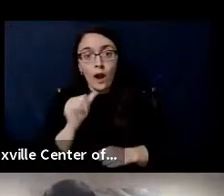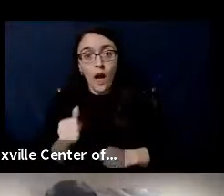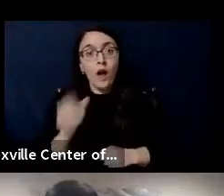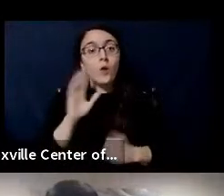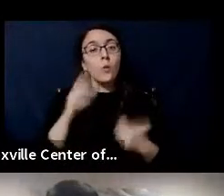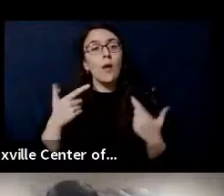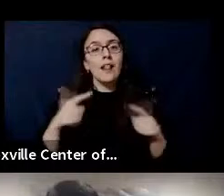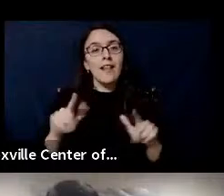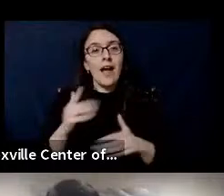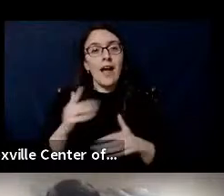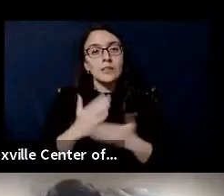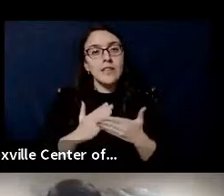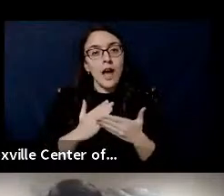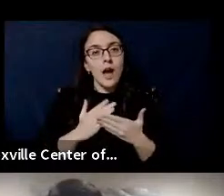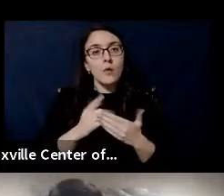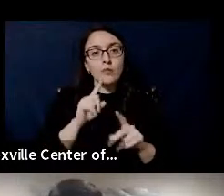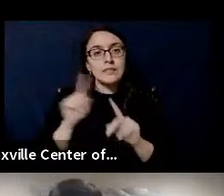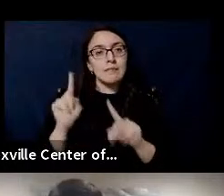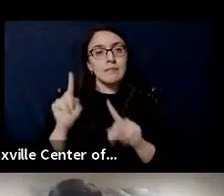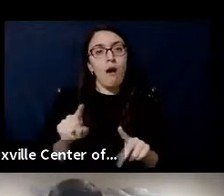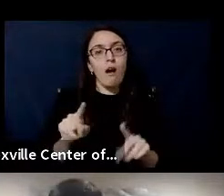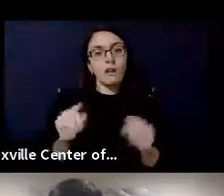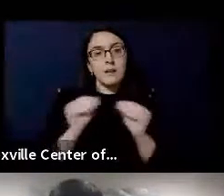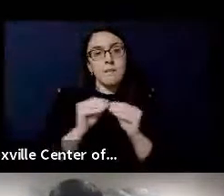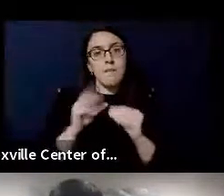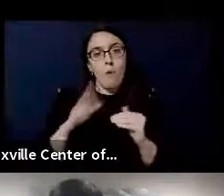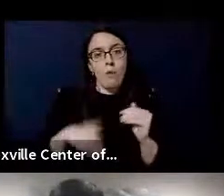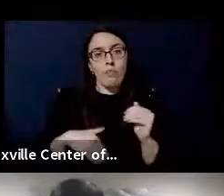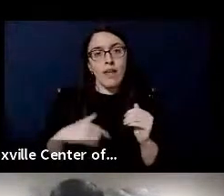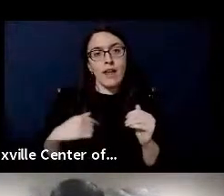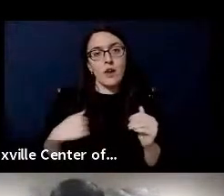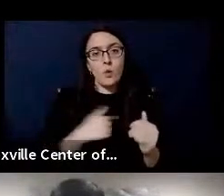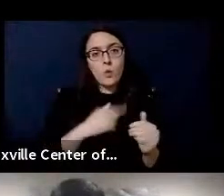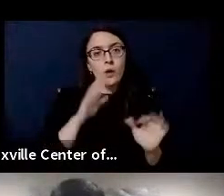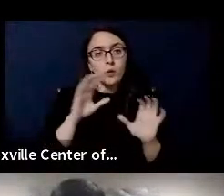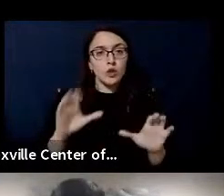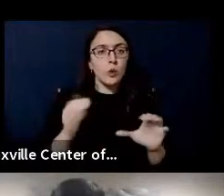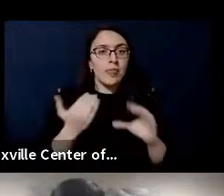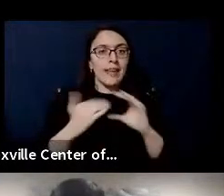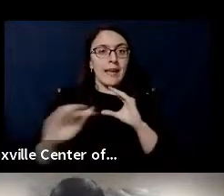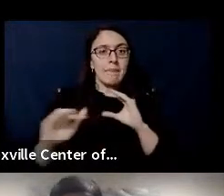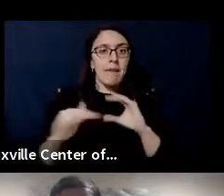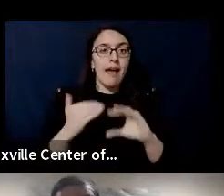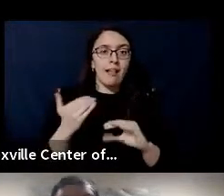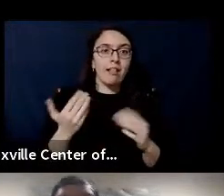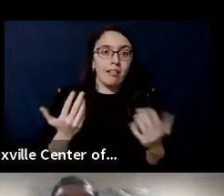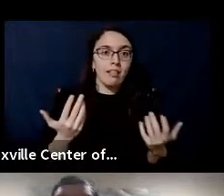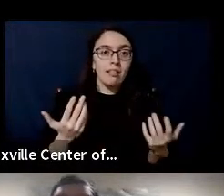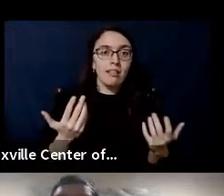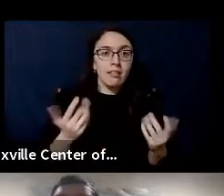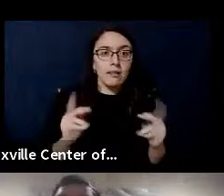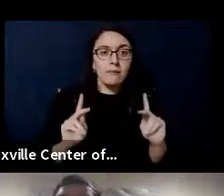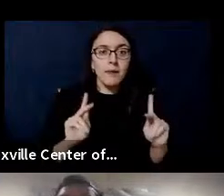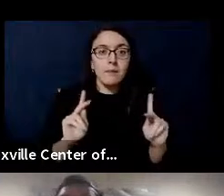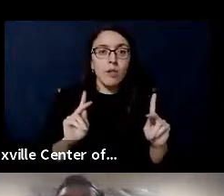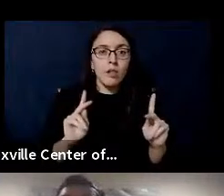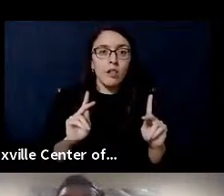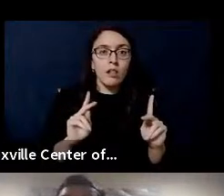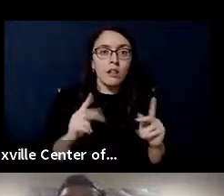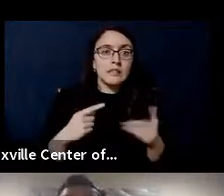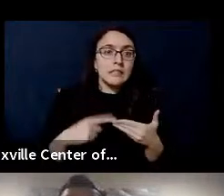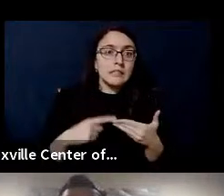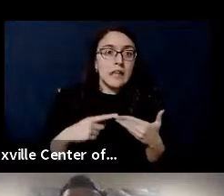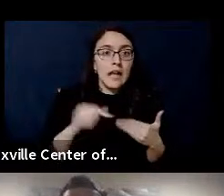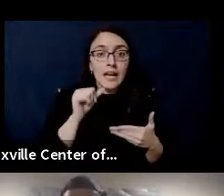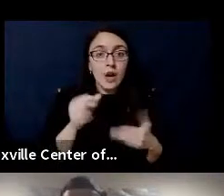some response back more than what we might do in our email traffic, et cetera. People noted that